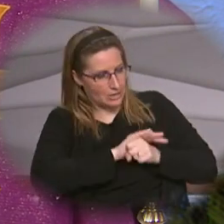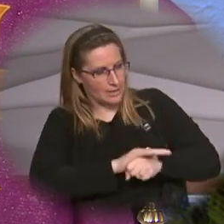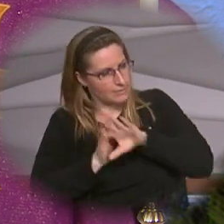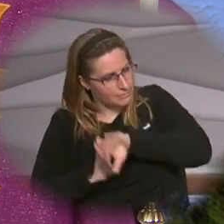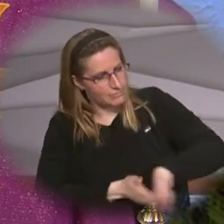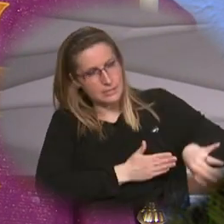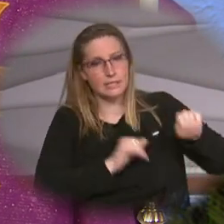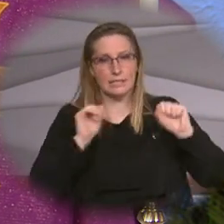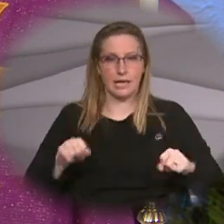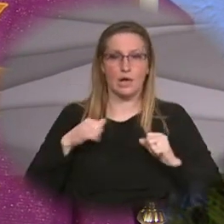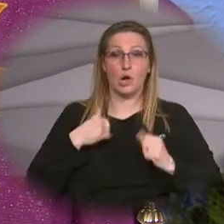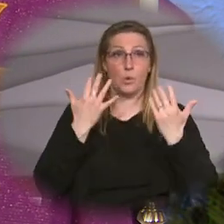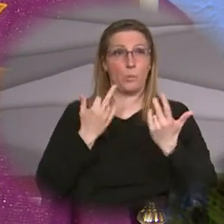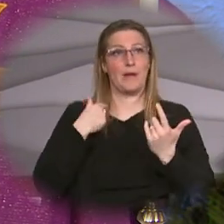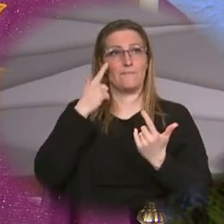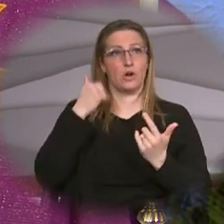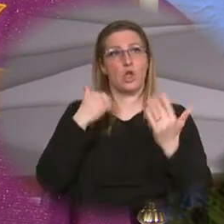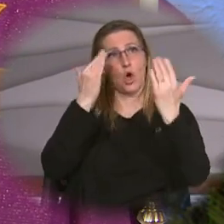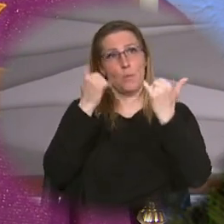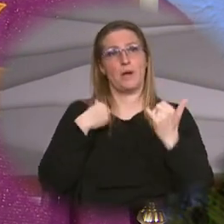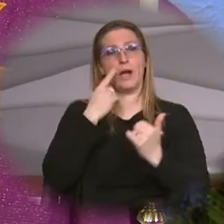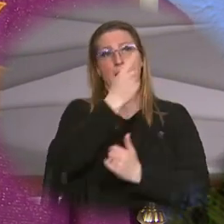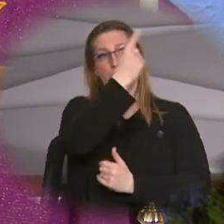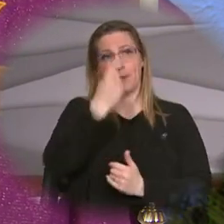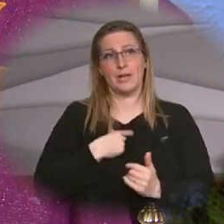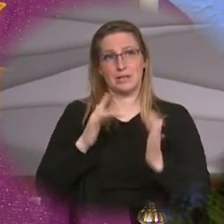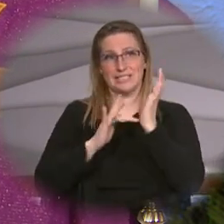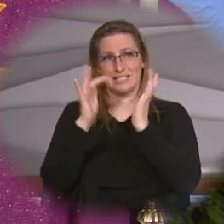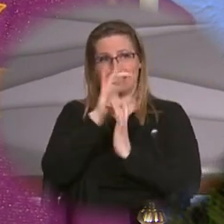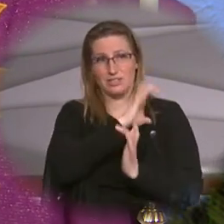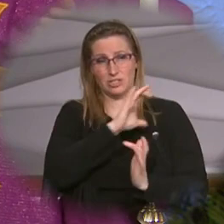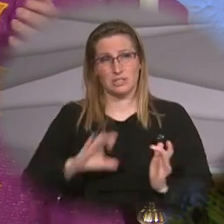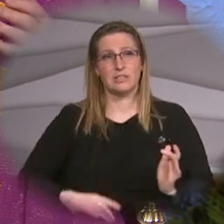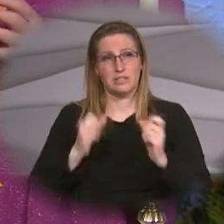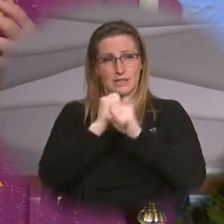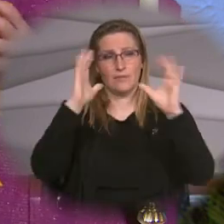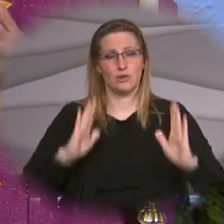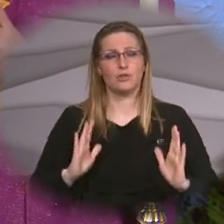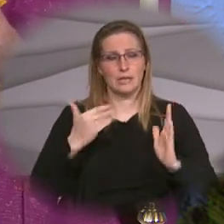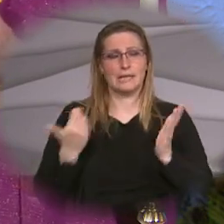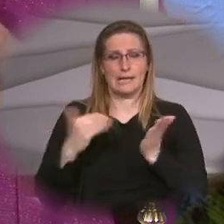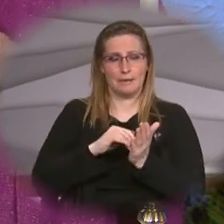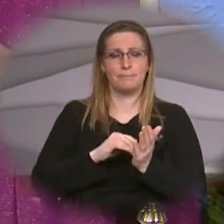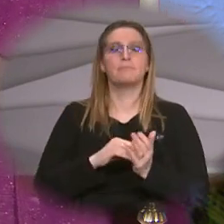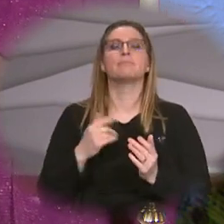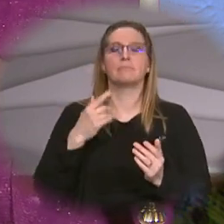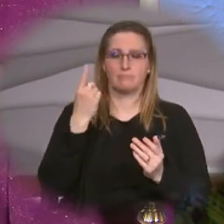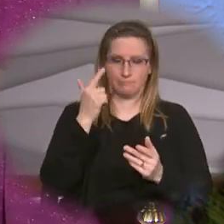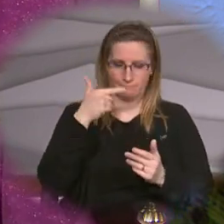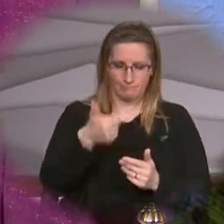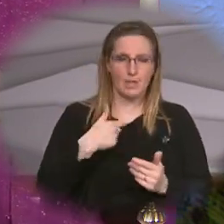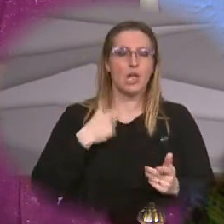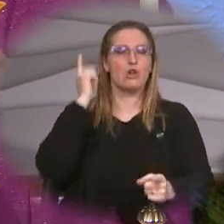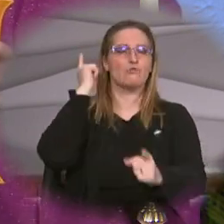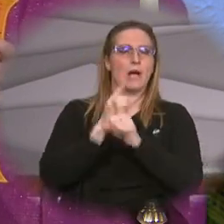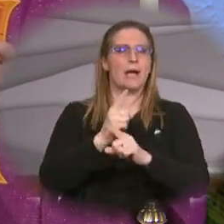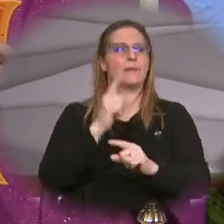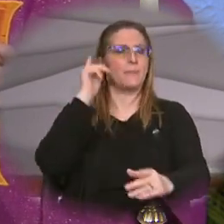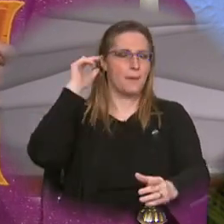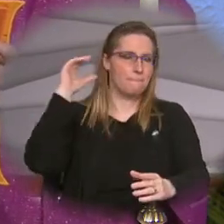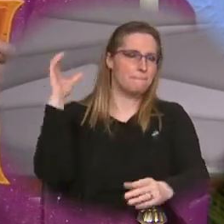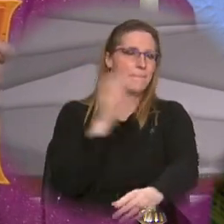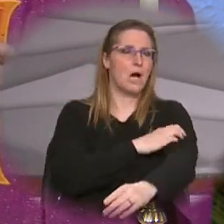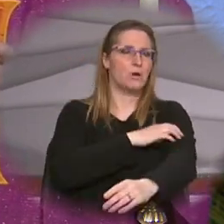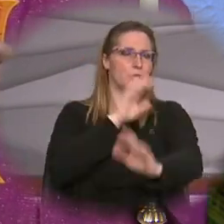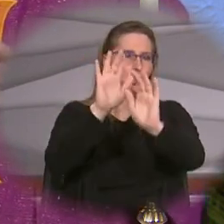distress, as we await the blessed hope, and the coming of our Savior, Jesus Christ. For the kingdom, the power, and the